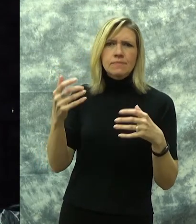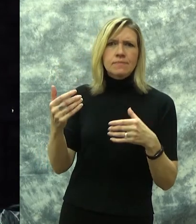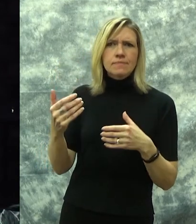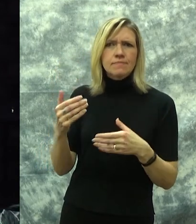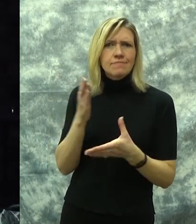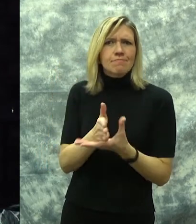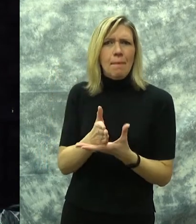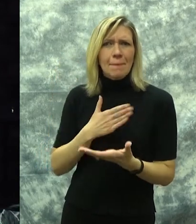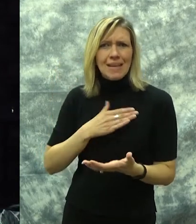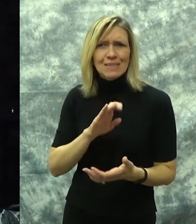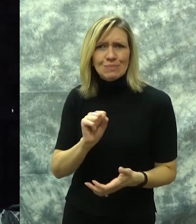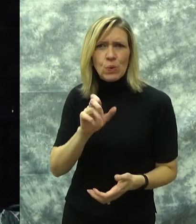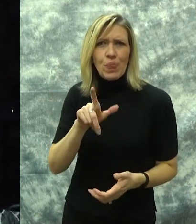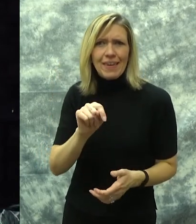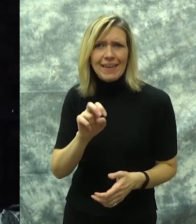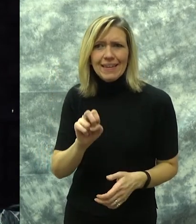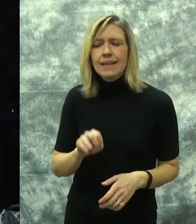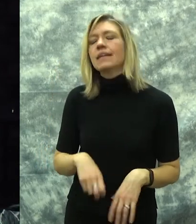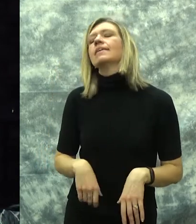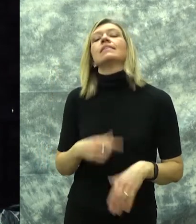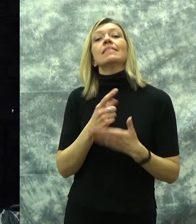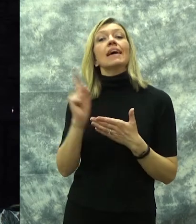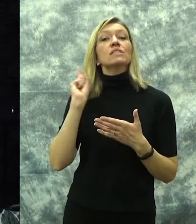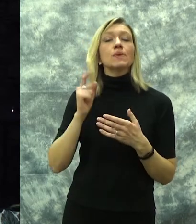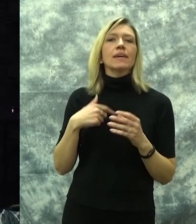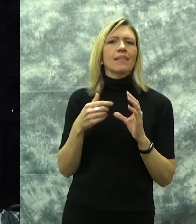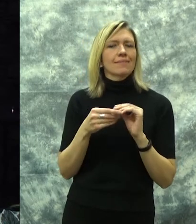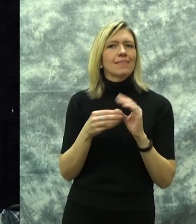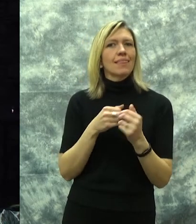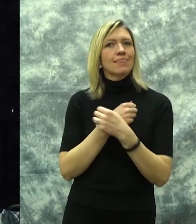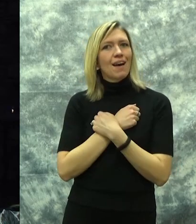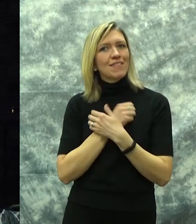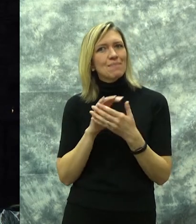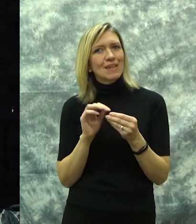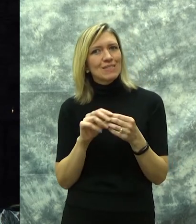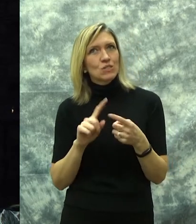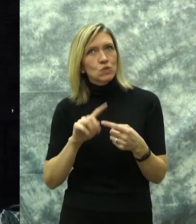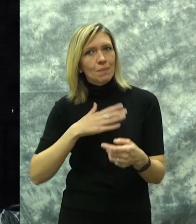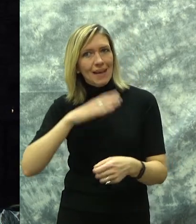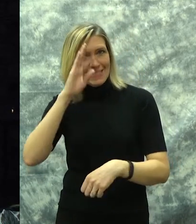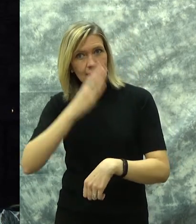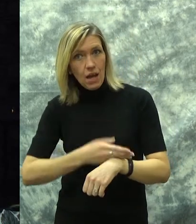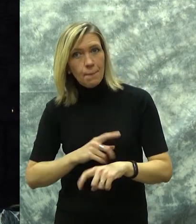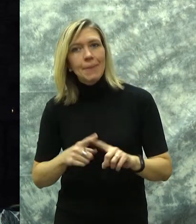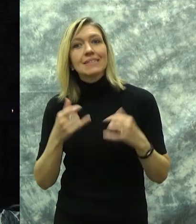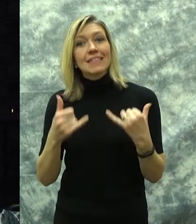loving message to my son. Today it's, if you're ever watching this, please refill the ice trays. But